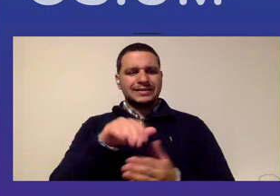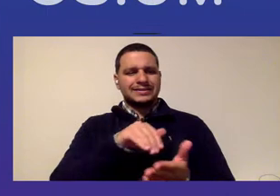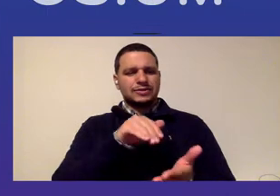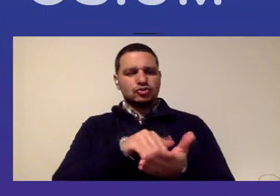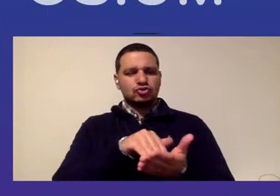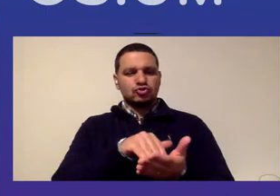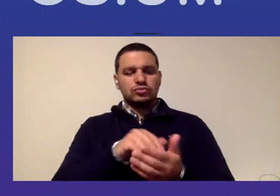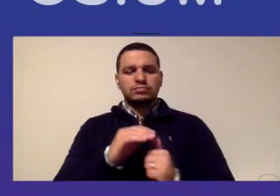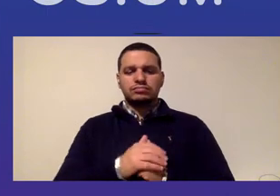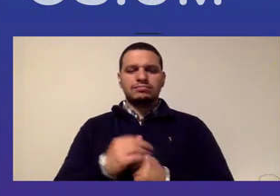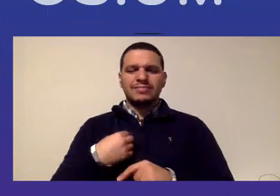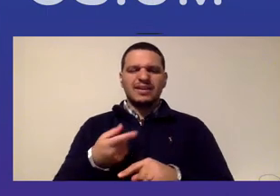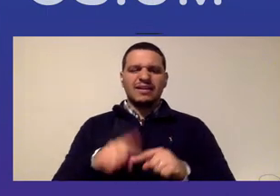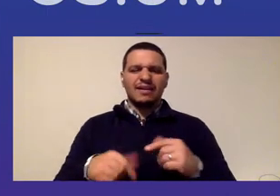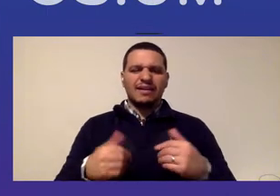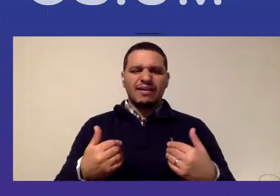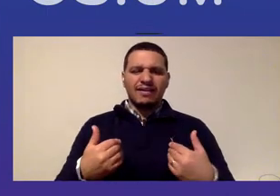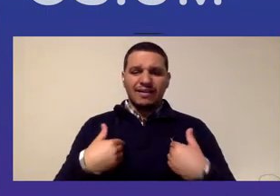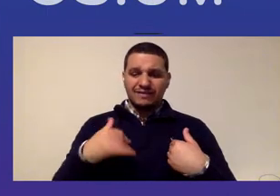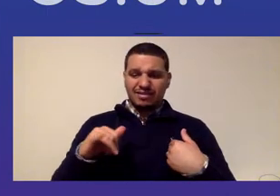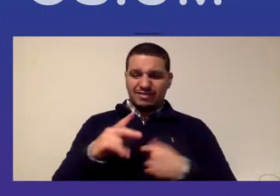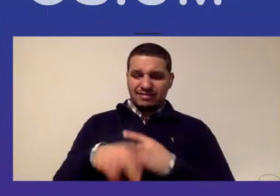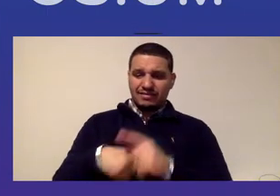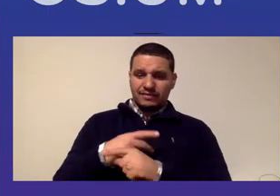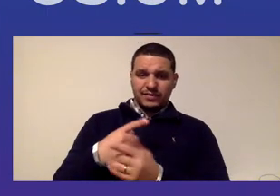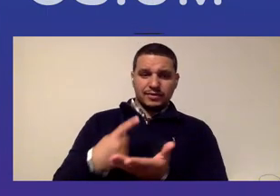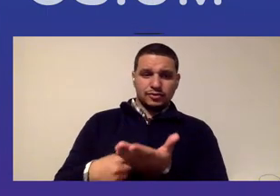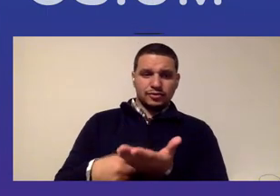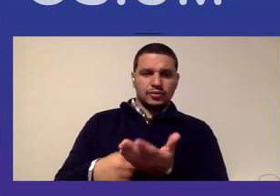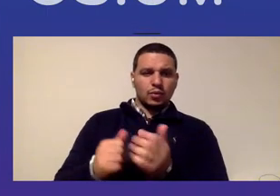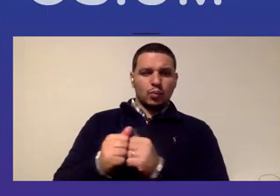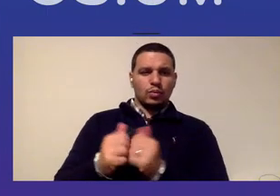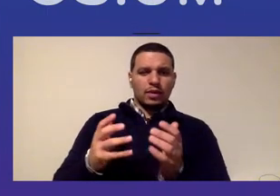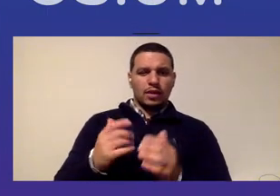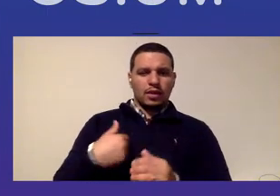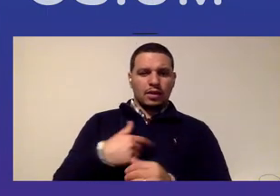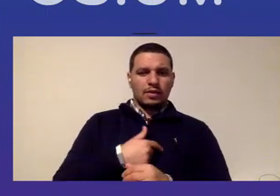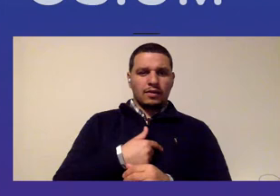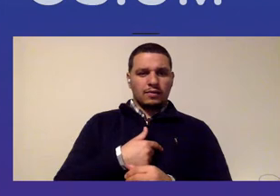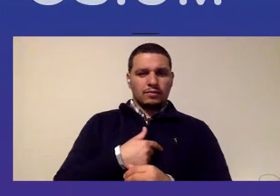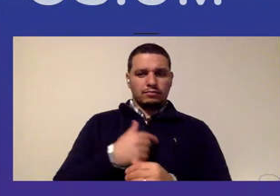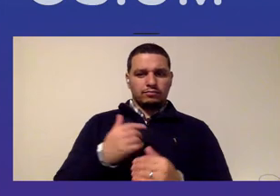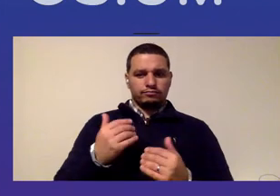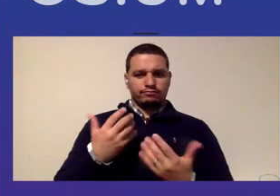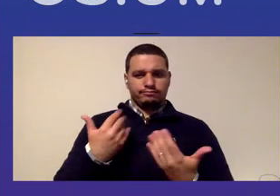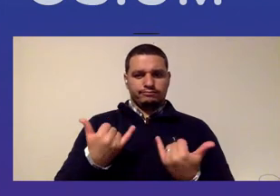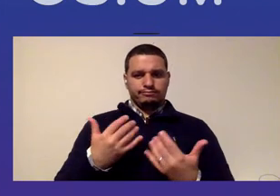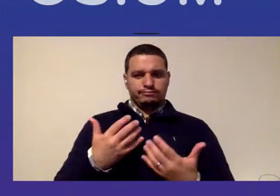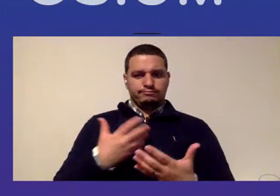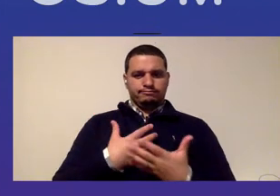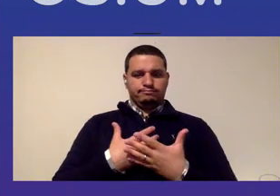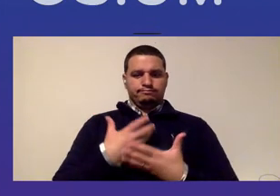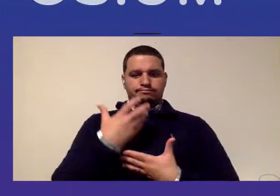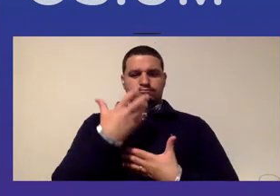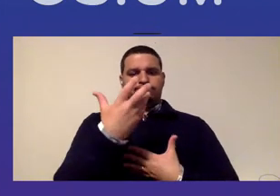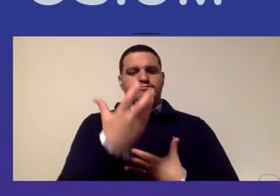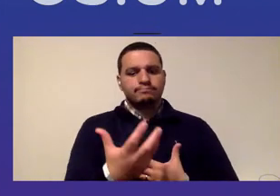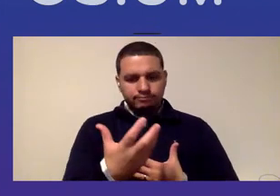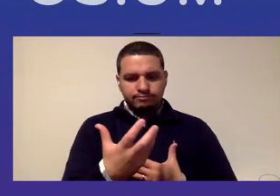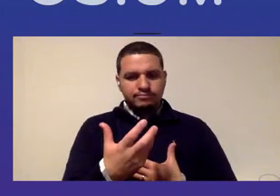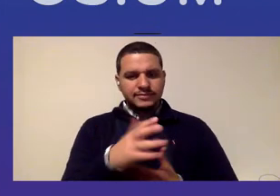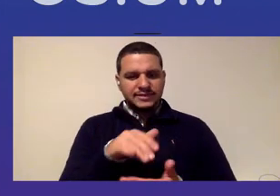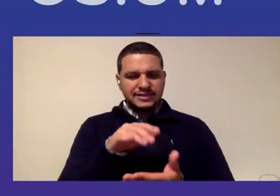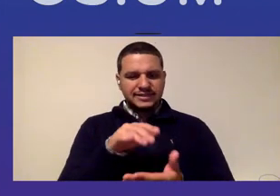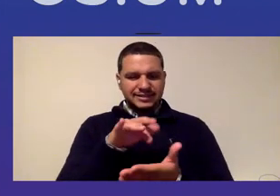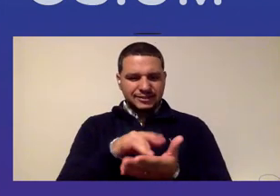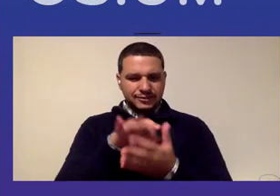have this discussion without first bringing ourselves to the line and centering ourselves in spirit. So I really want to thank you for your